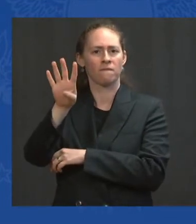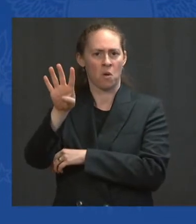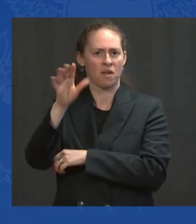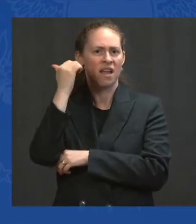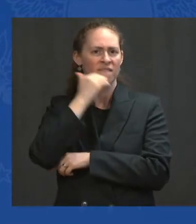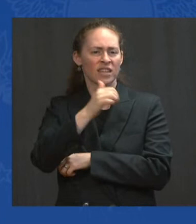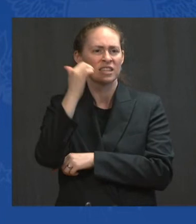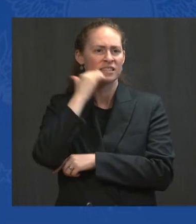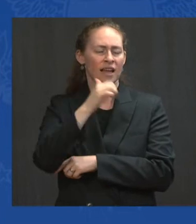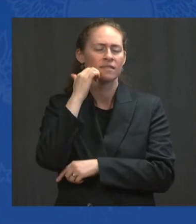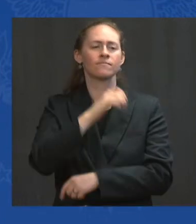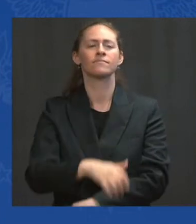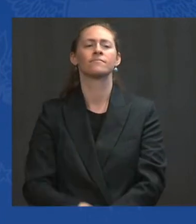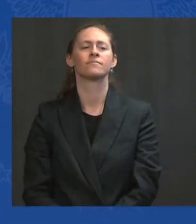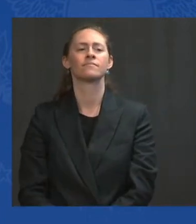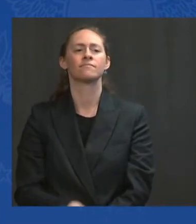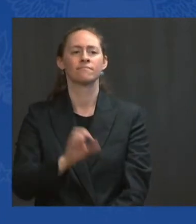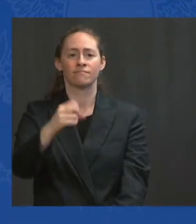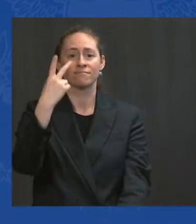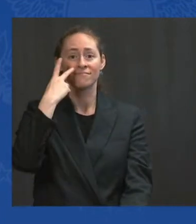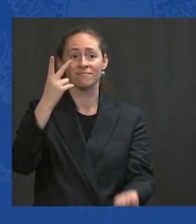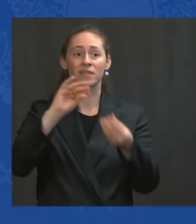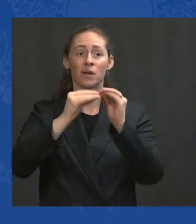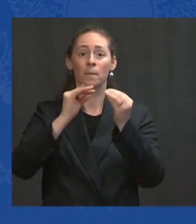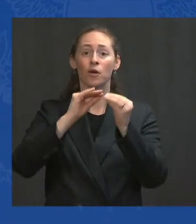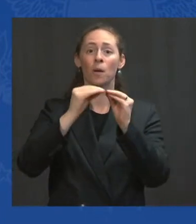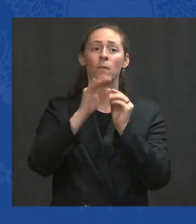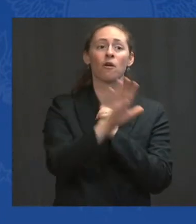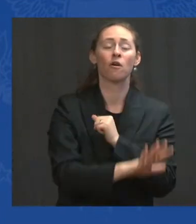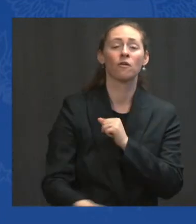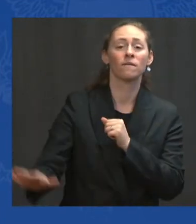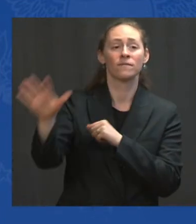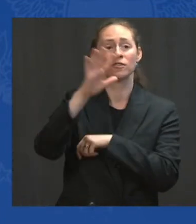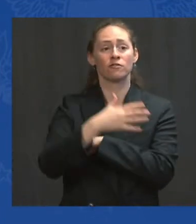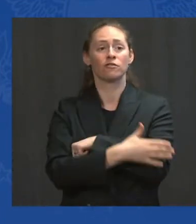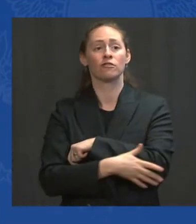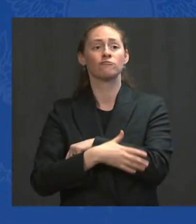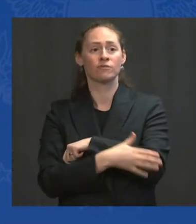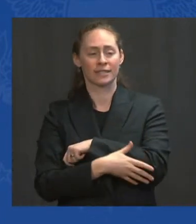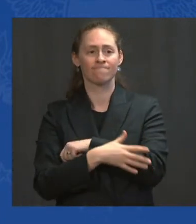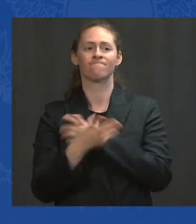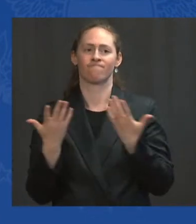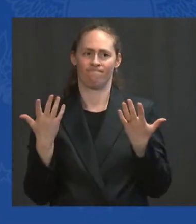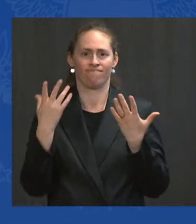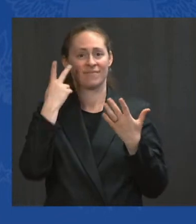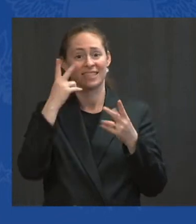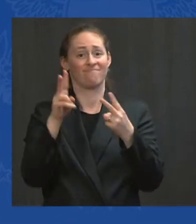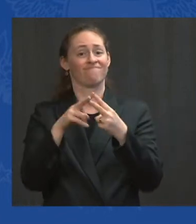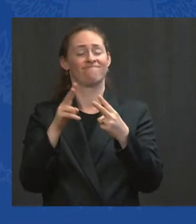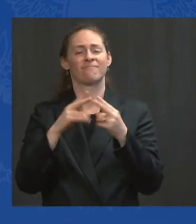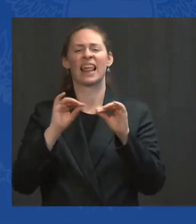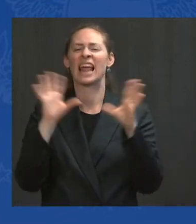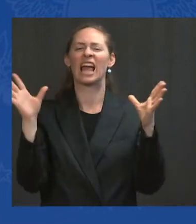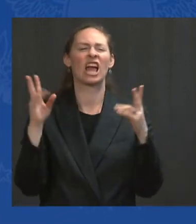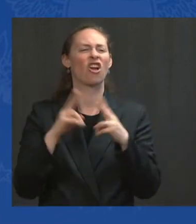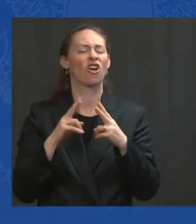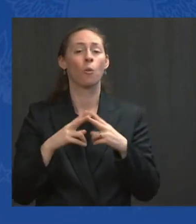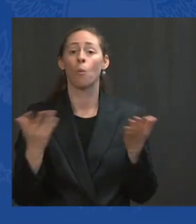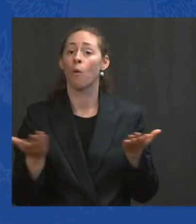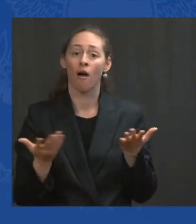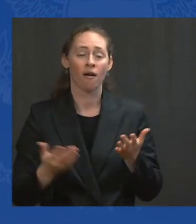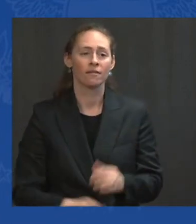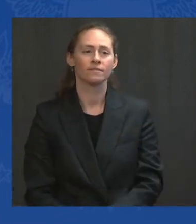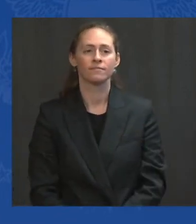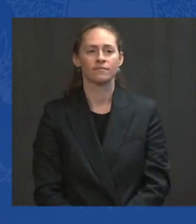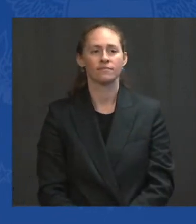numbers and what we are seeing across the country reveal two truths about the current state of the pandemic. On the one hand, we have